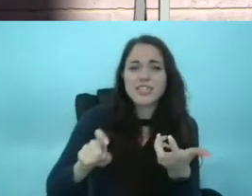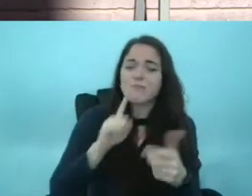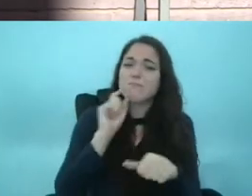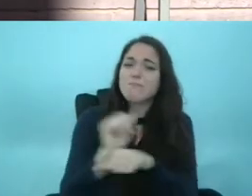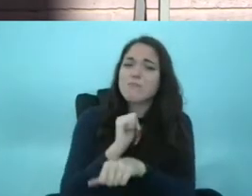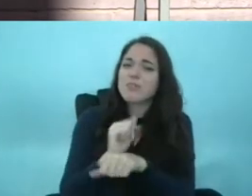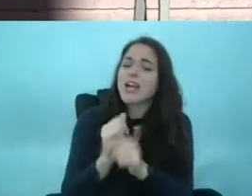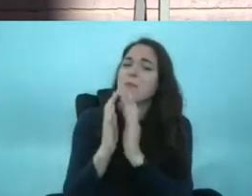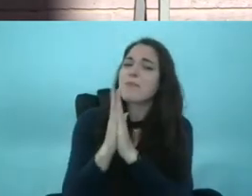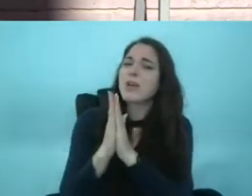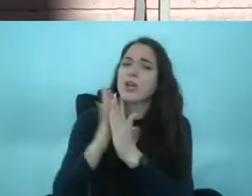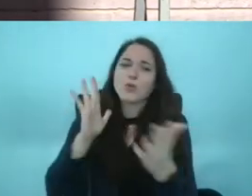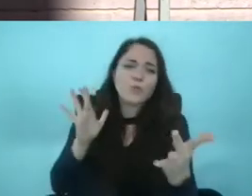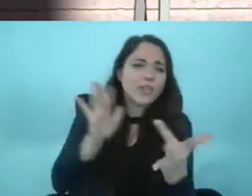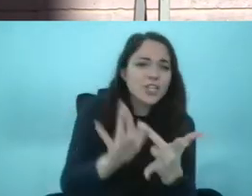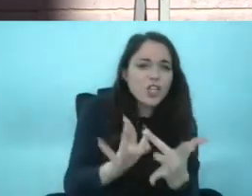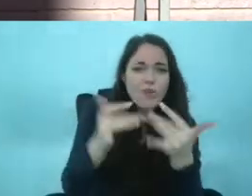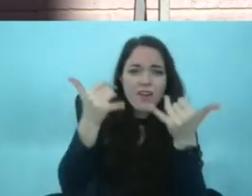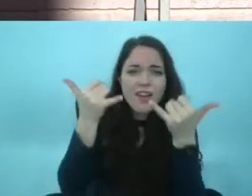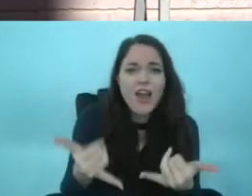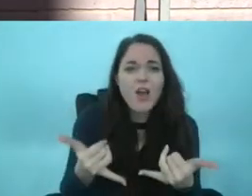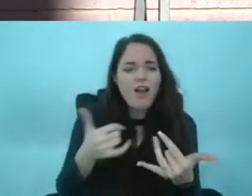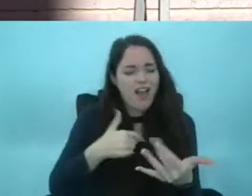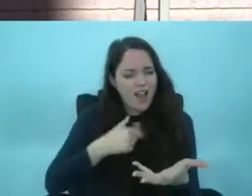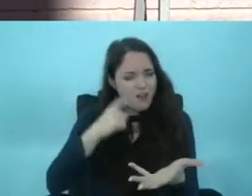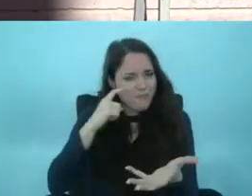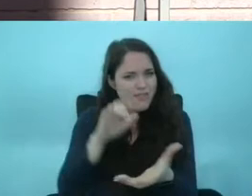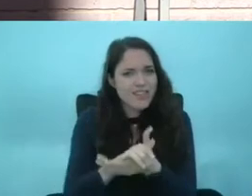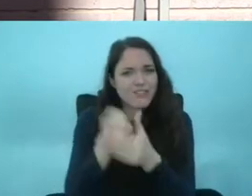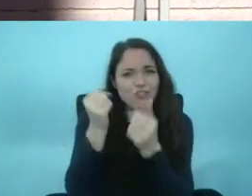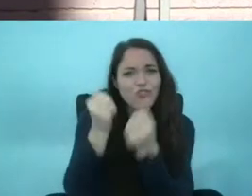out right now. And by faith, I just believe for them